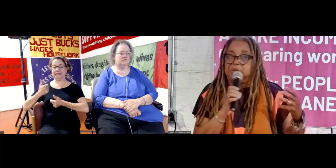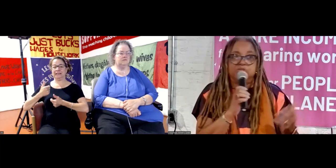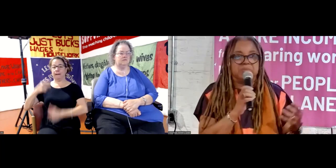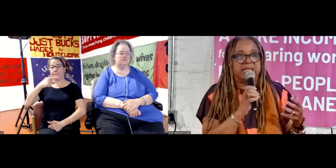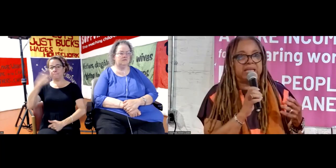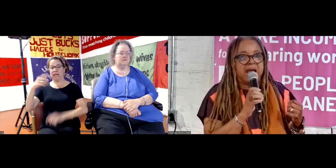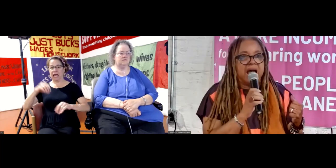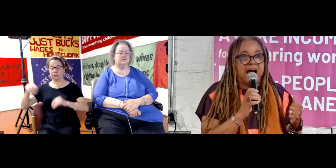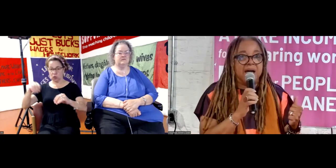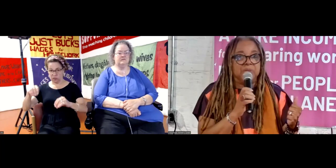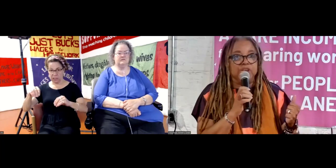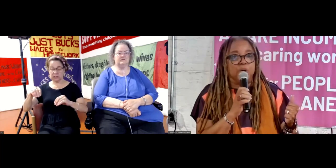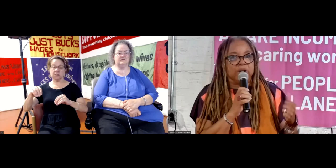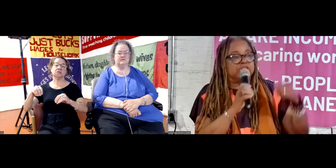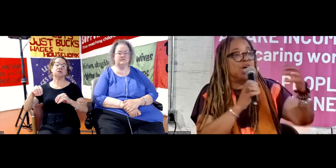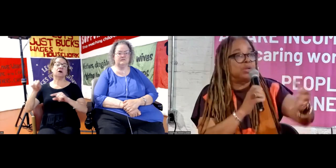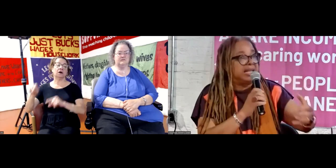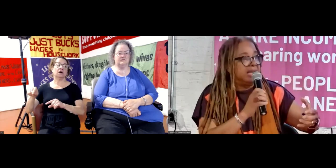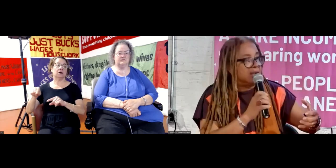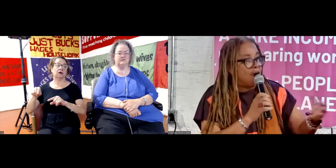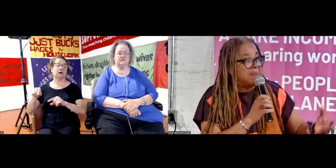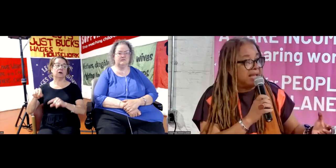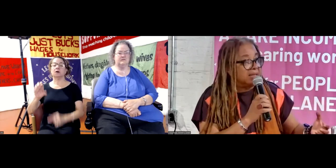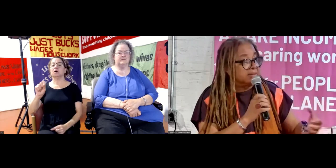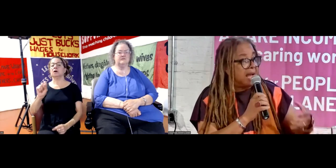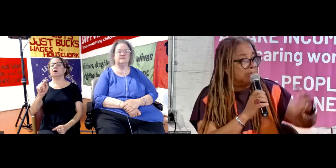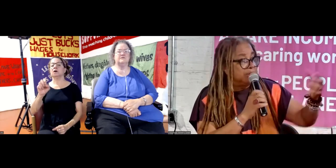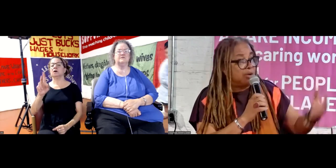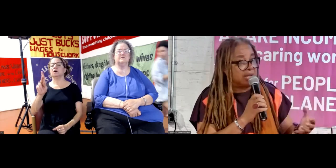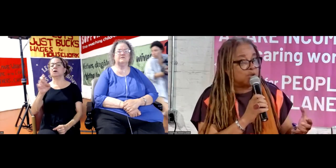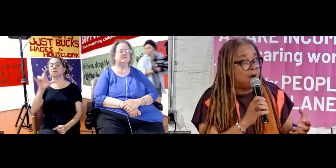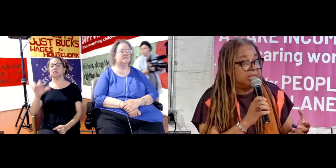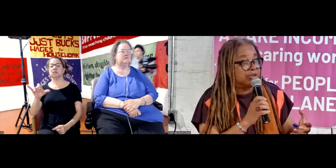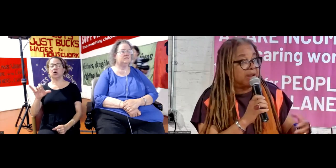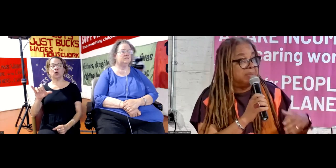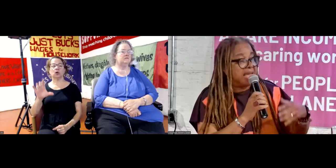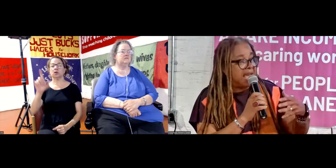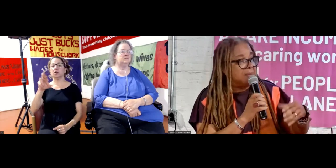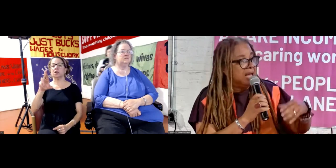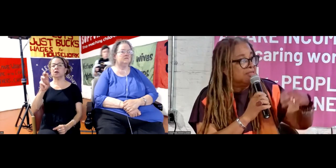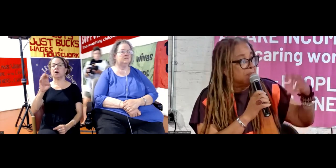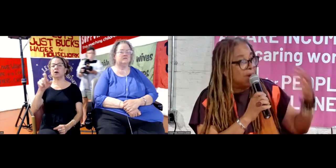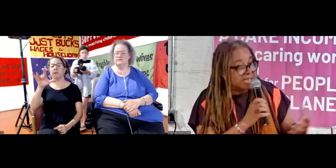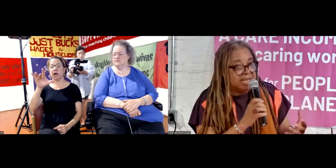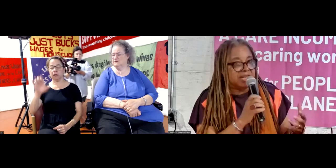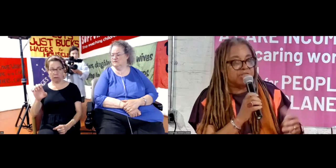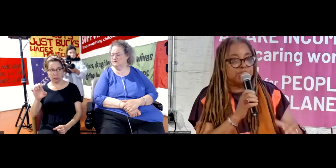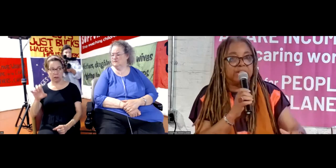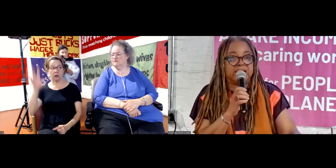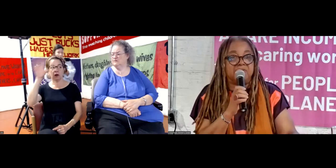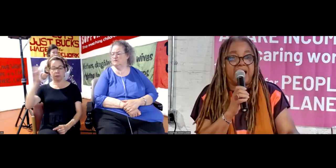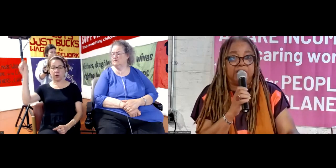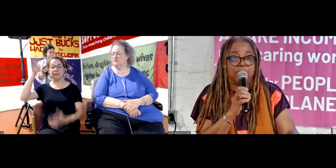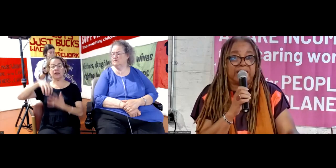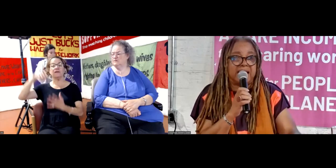Black movement, you know, where Stokely Carmichael, now known as Kwame Ture, became the president of the